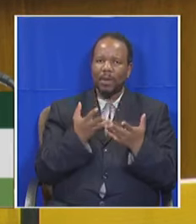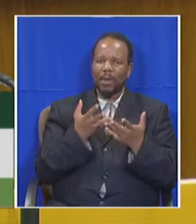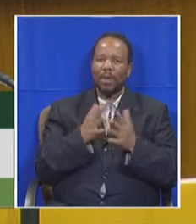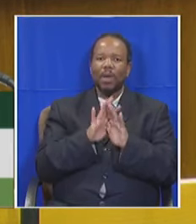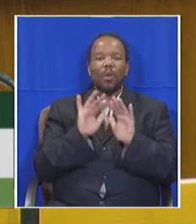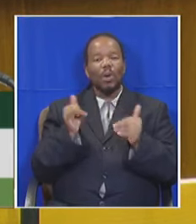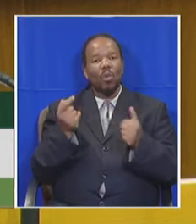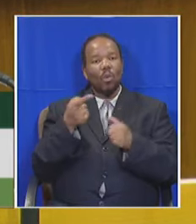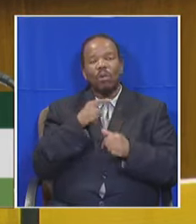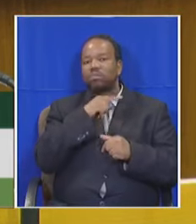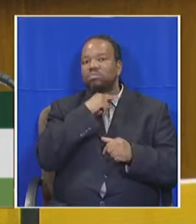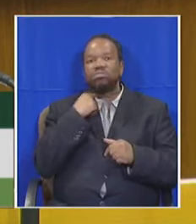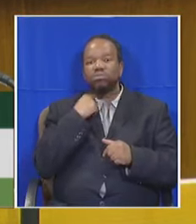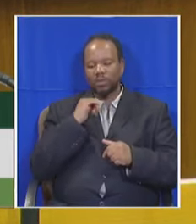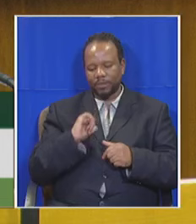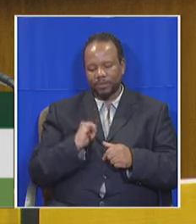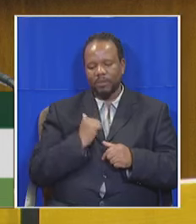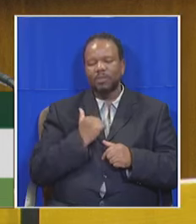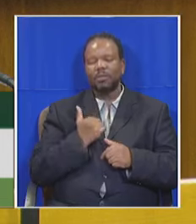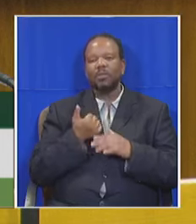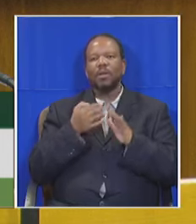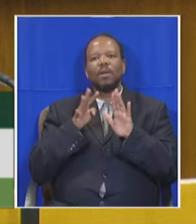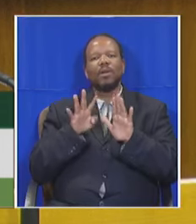and sacrifices of the class of